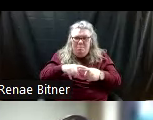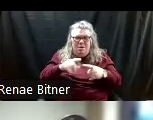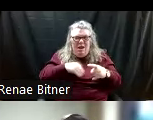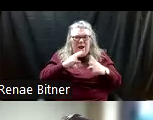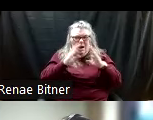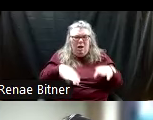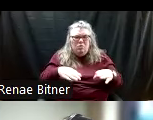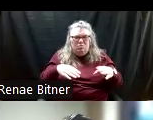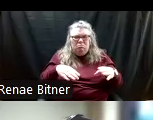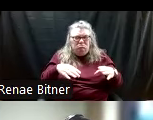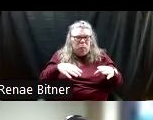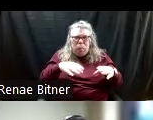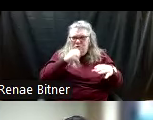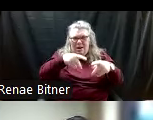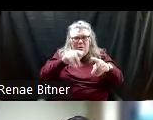kind of closed off.